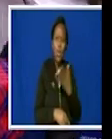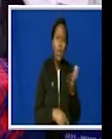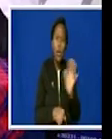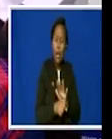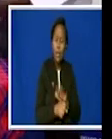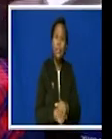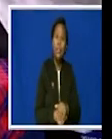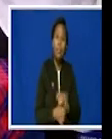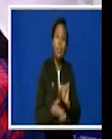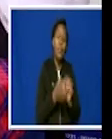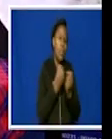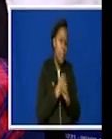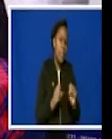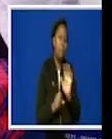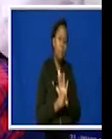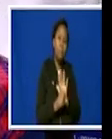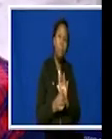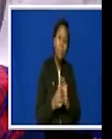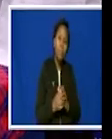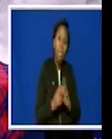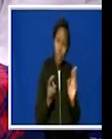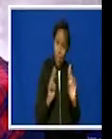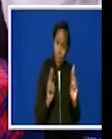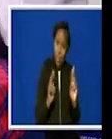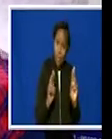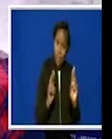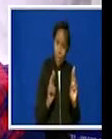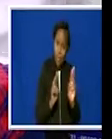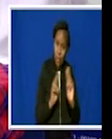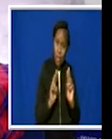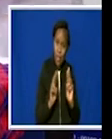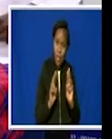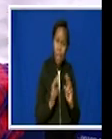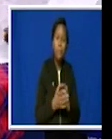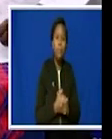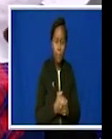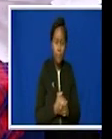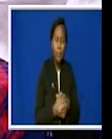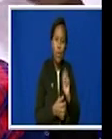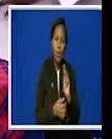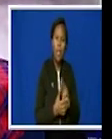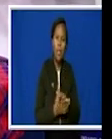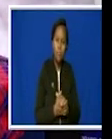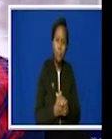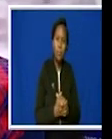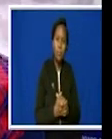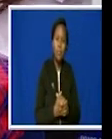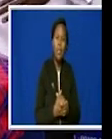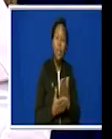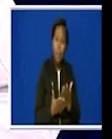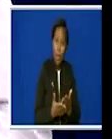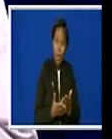course, that will save me a lot. Okay. Are you set? Yeah, I'm set. And you're ready? Yeah, very set. Okay. We have the all system to go. Let's do